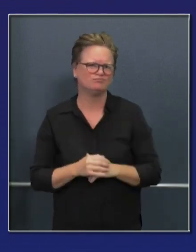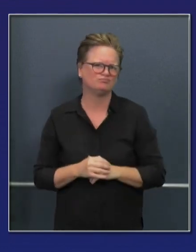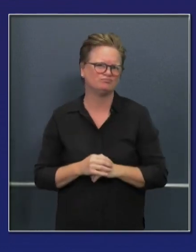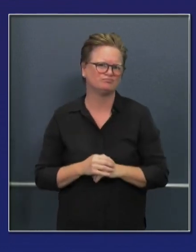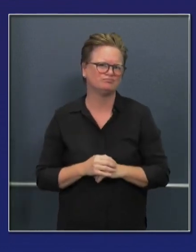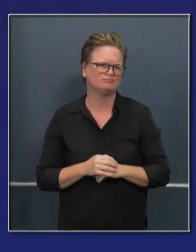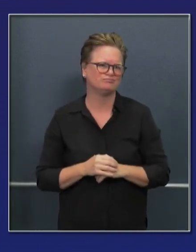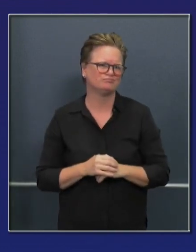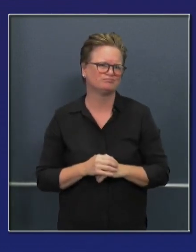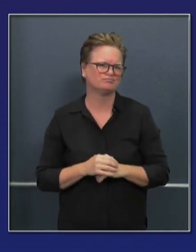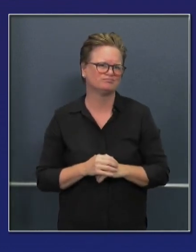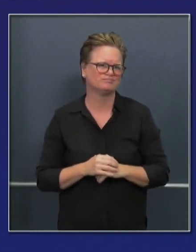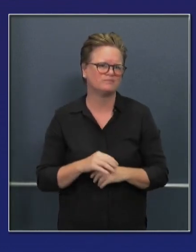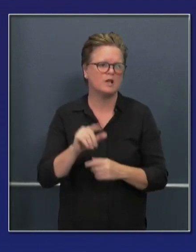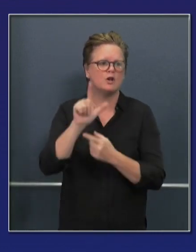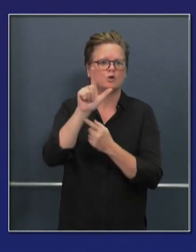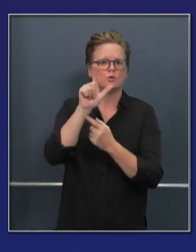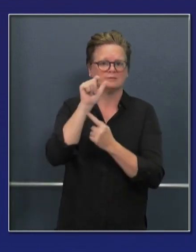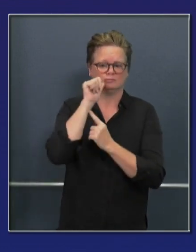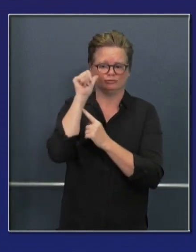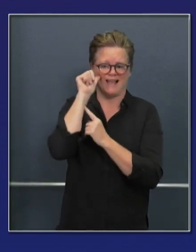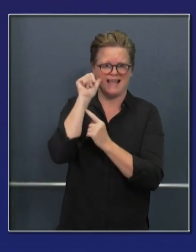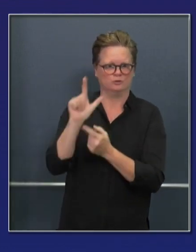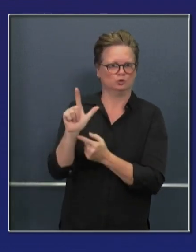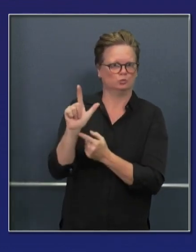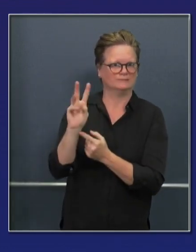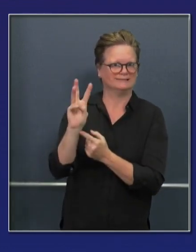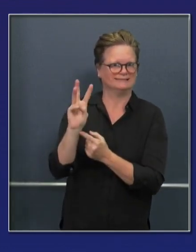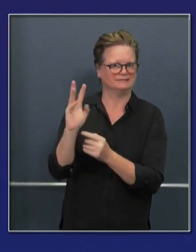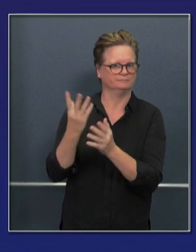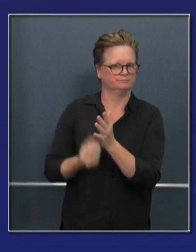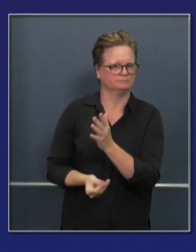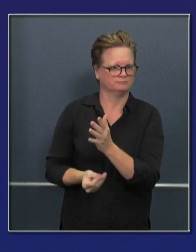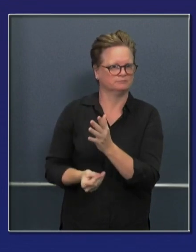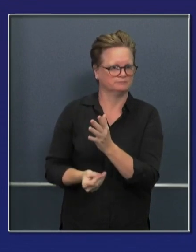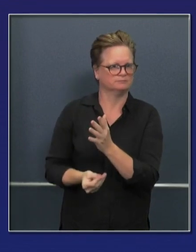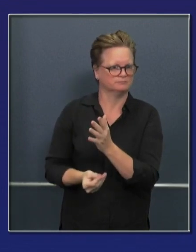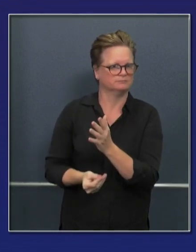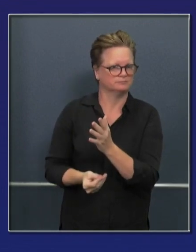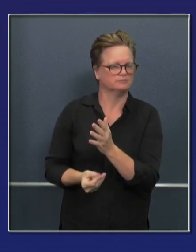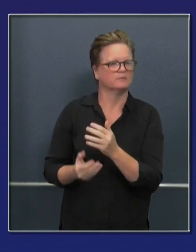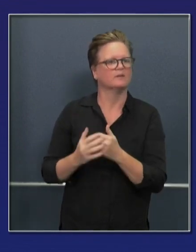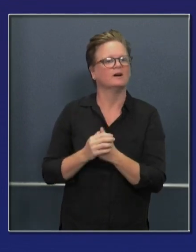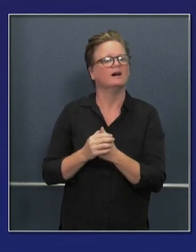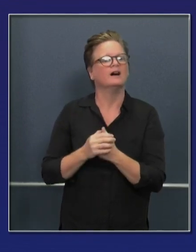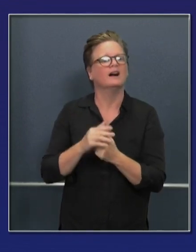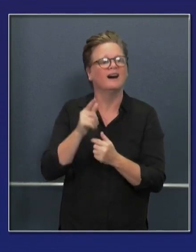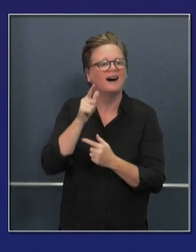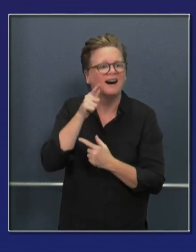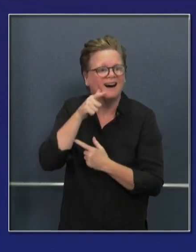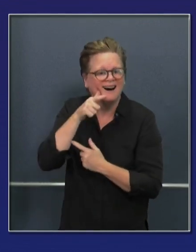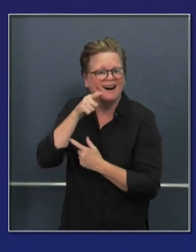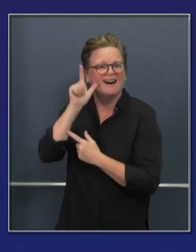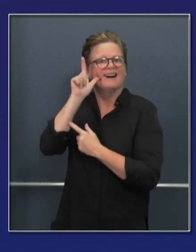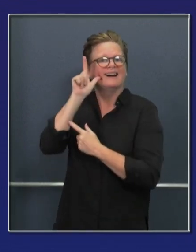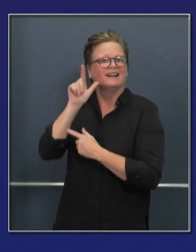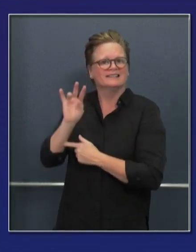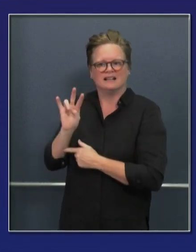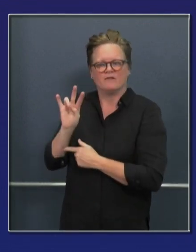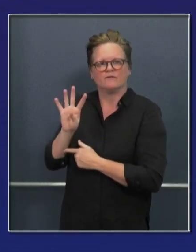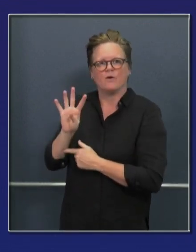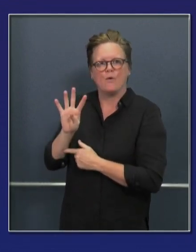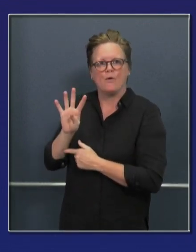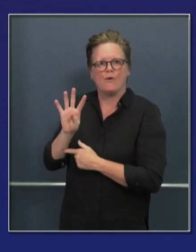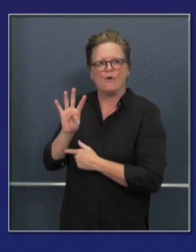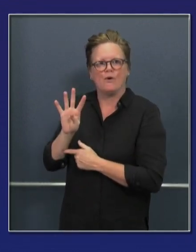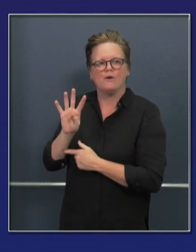74 the day before, but 5,000 since this pandemic began. And our heart goes out to every single one of them, every family